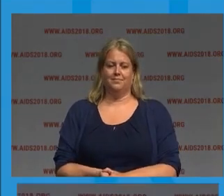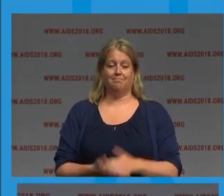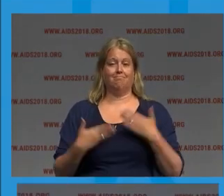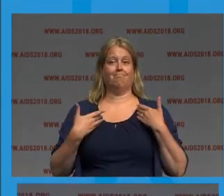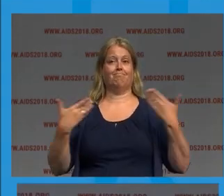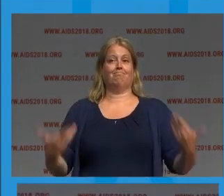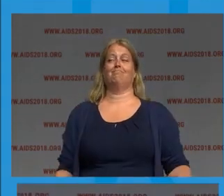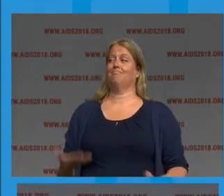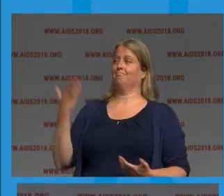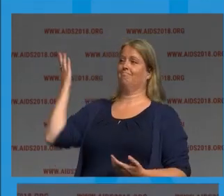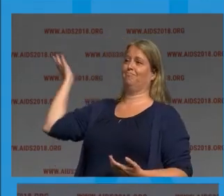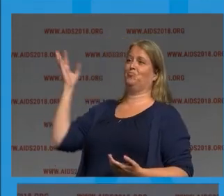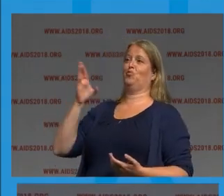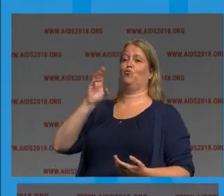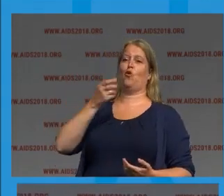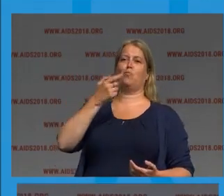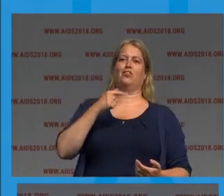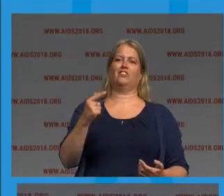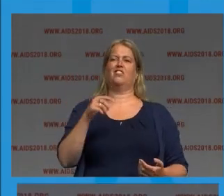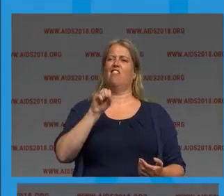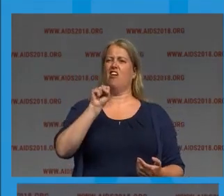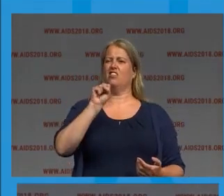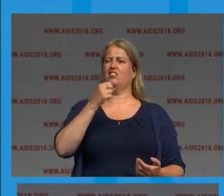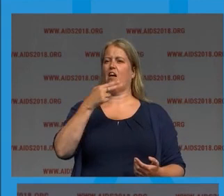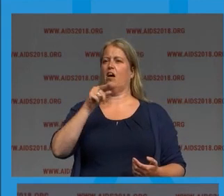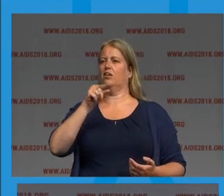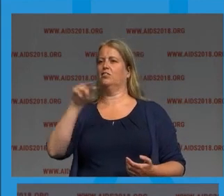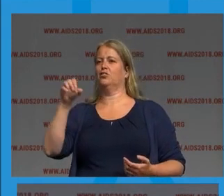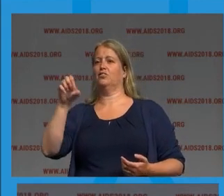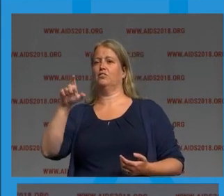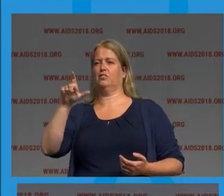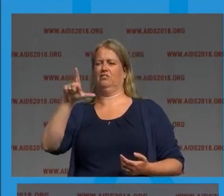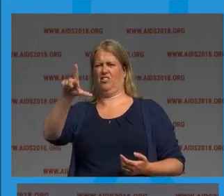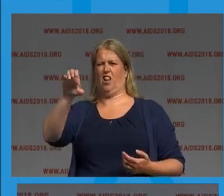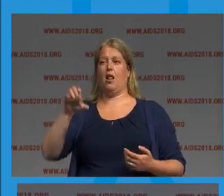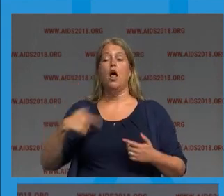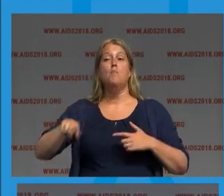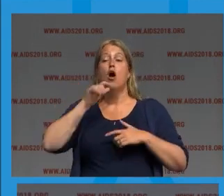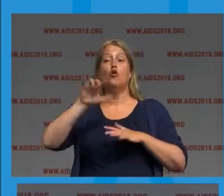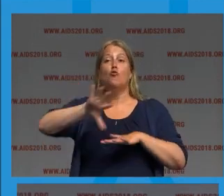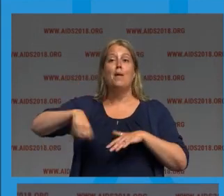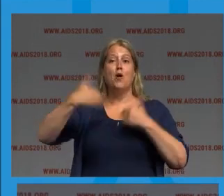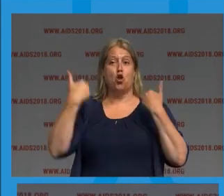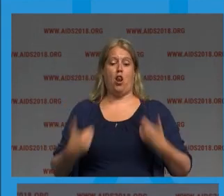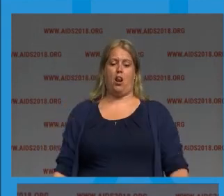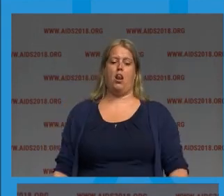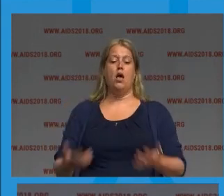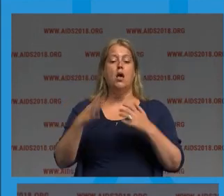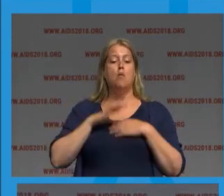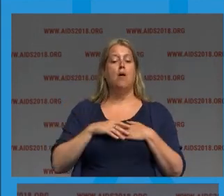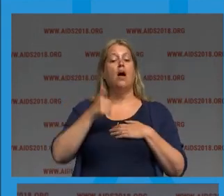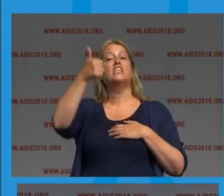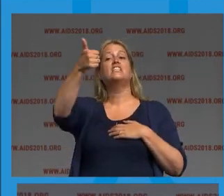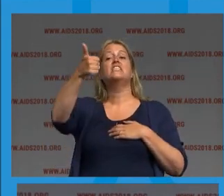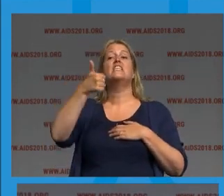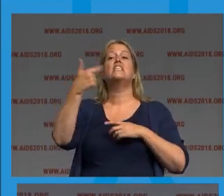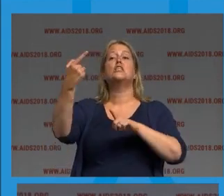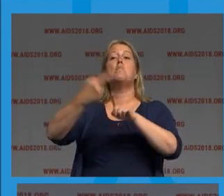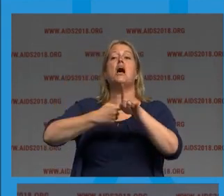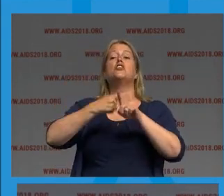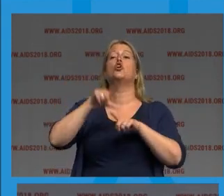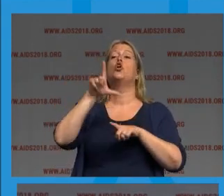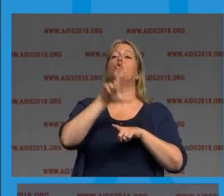I am Robert Suttle. I am not a criminal, but I've served 6 months in the Louisiana State Prison on an